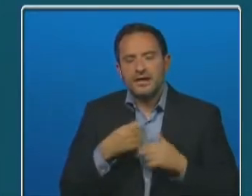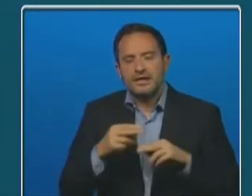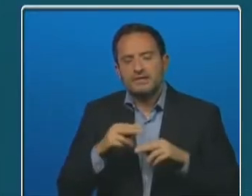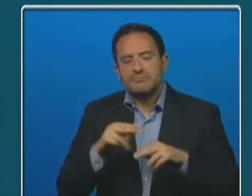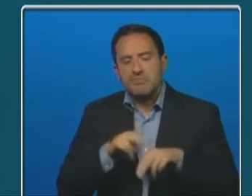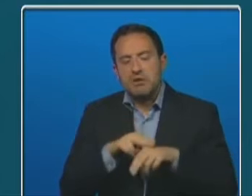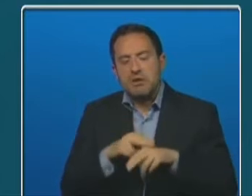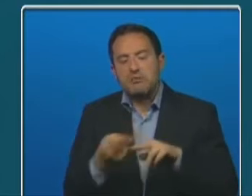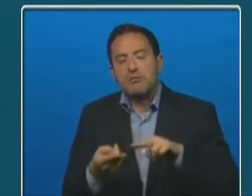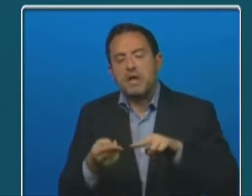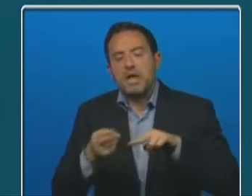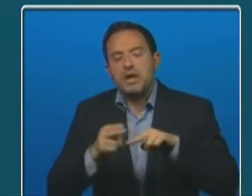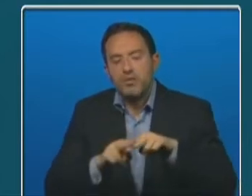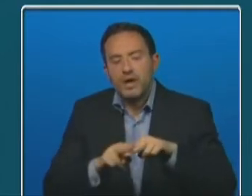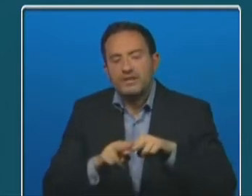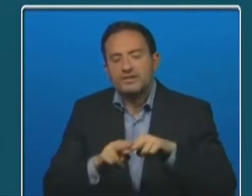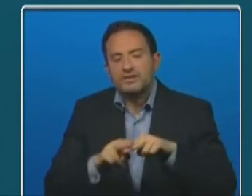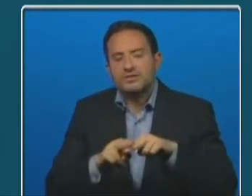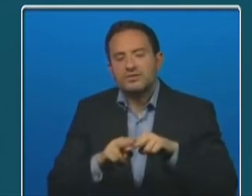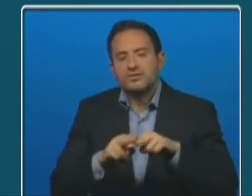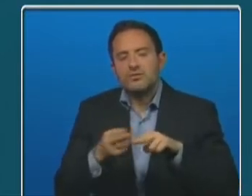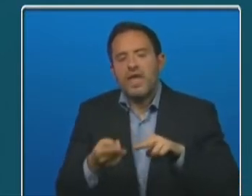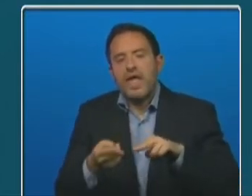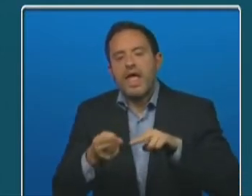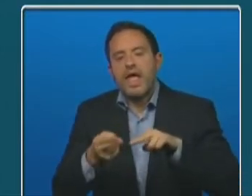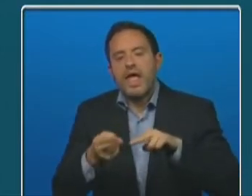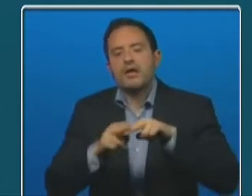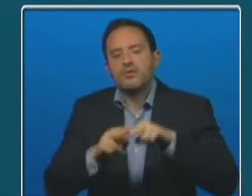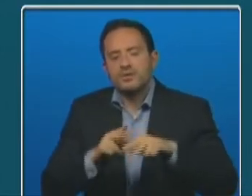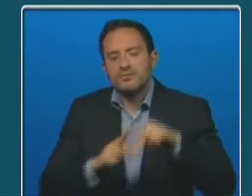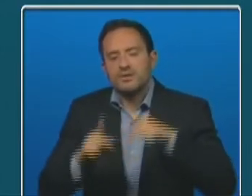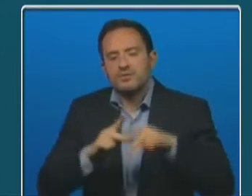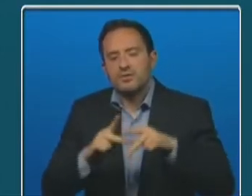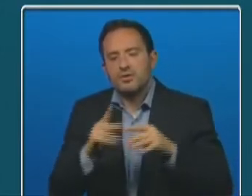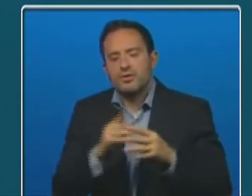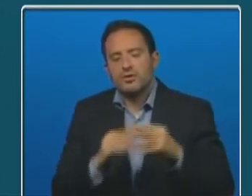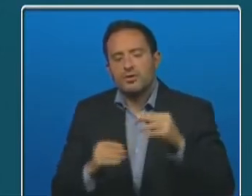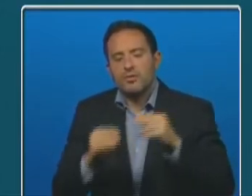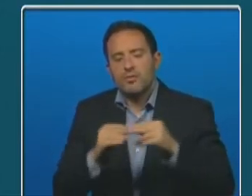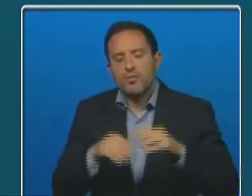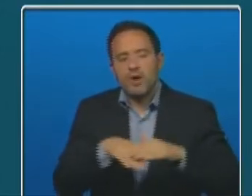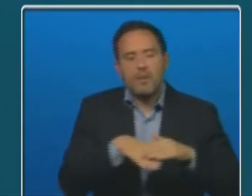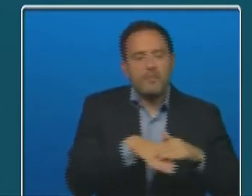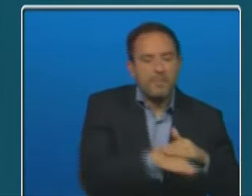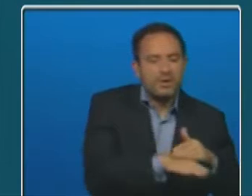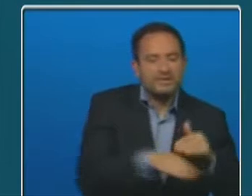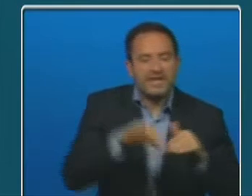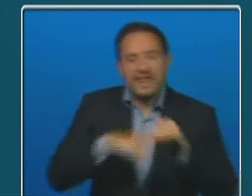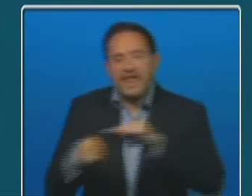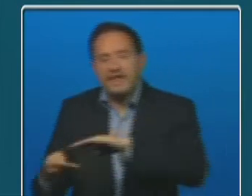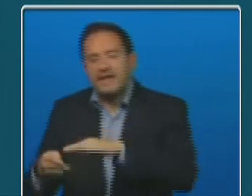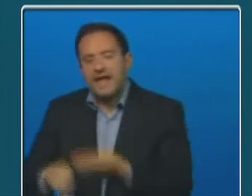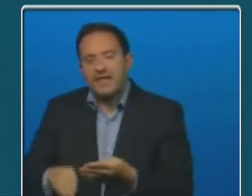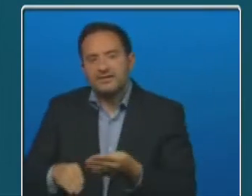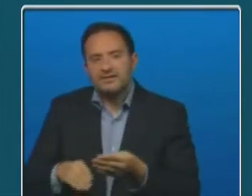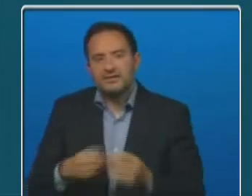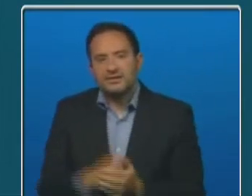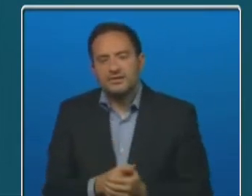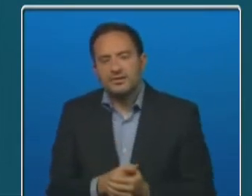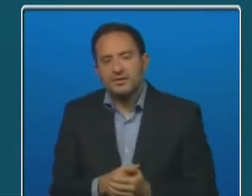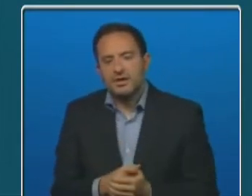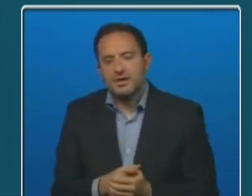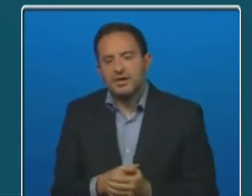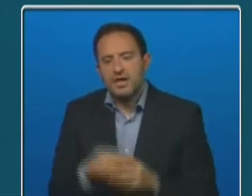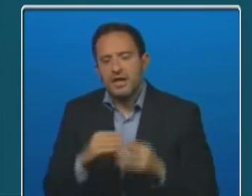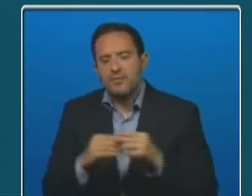increase where they were able to gain population because there were more births than deaths. And they also had positive net